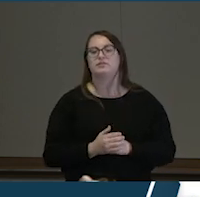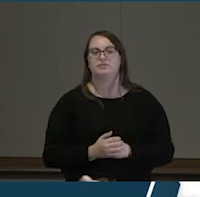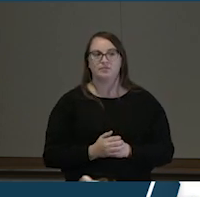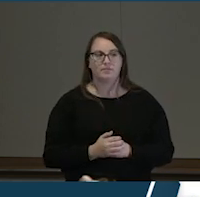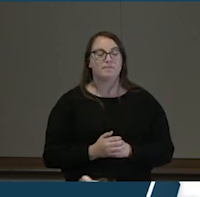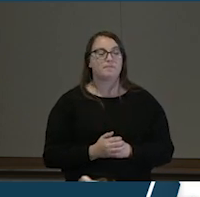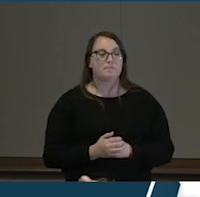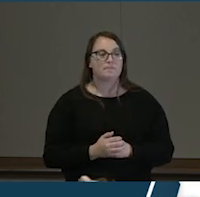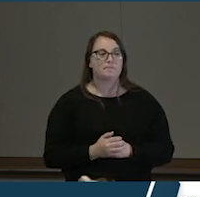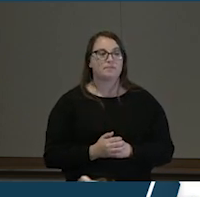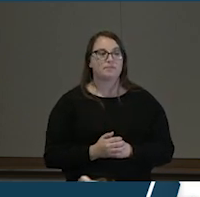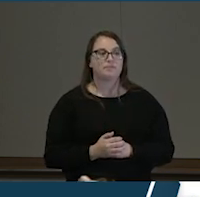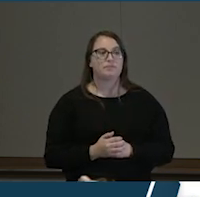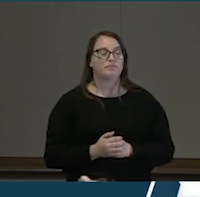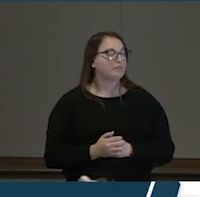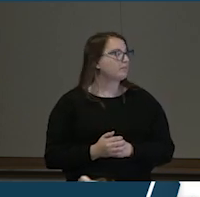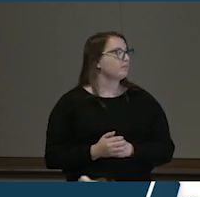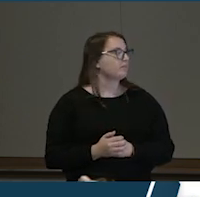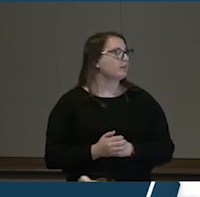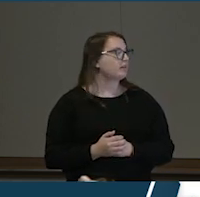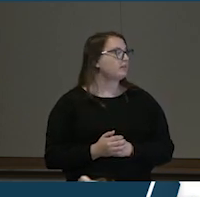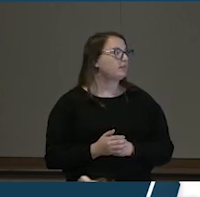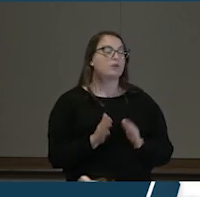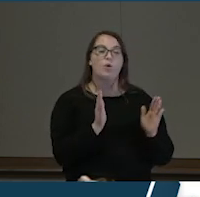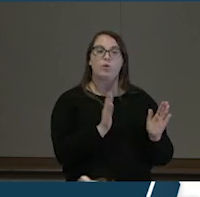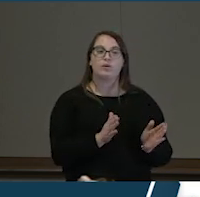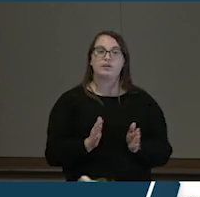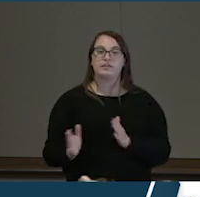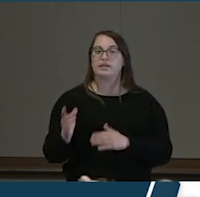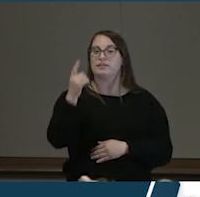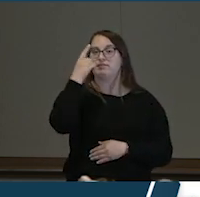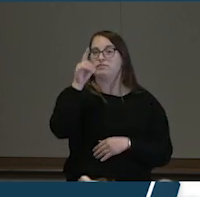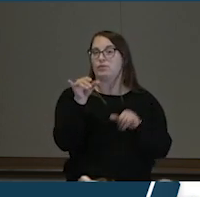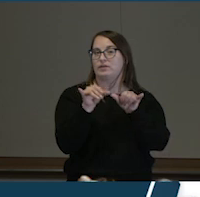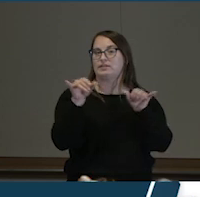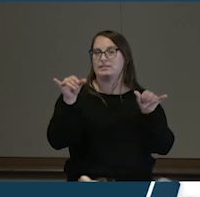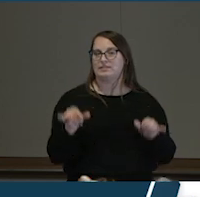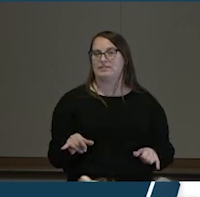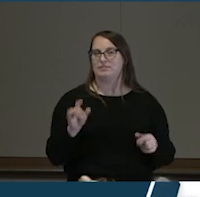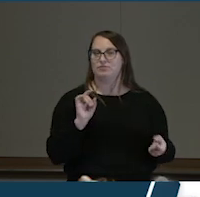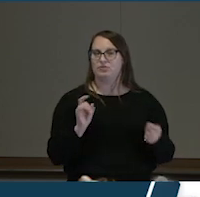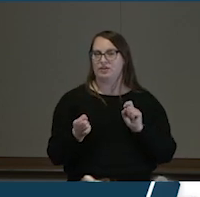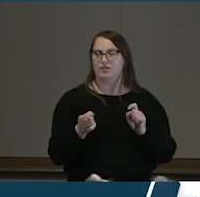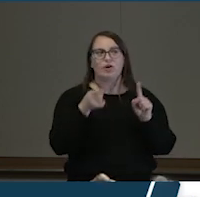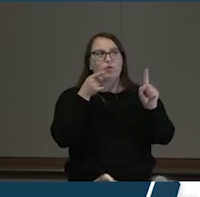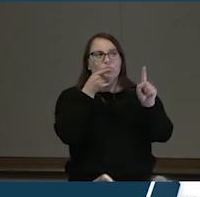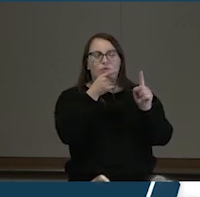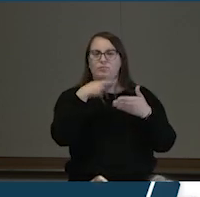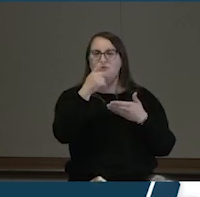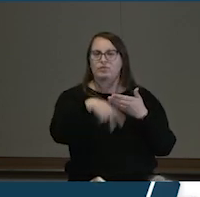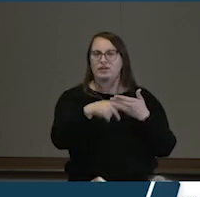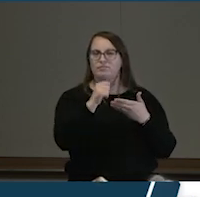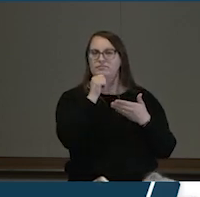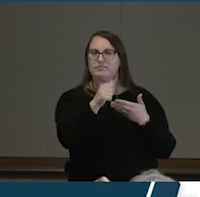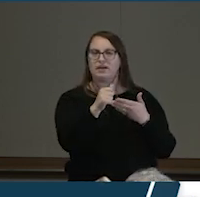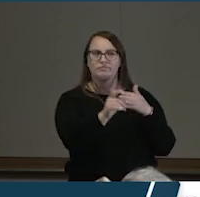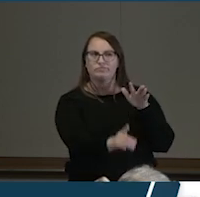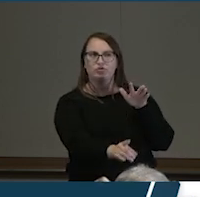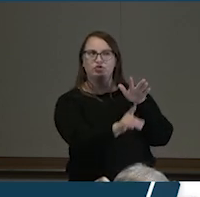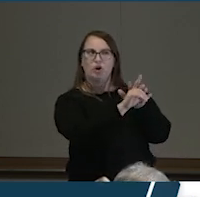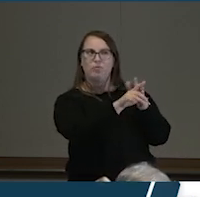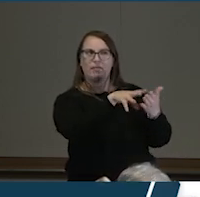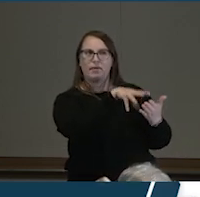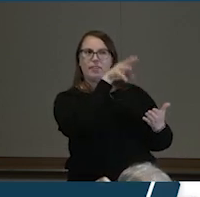Leadership development and organizing for systems change. Because like I said, the goal of the program is not that you come and you just hang out, learn some